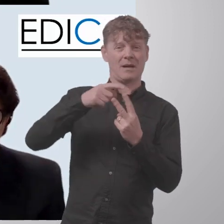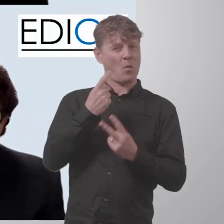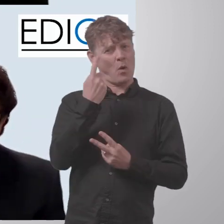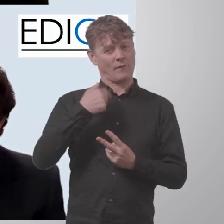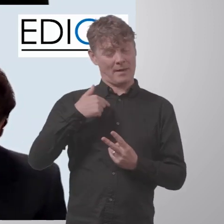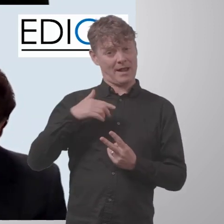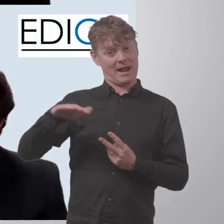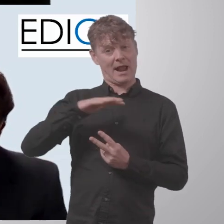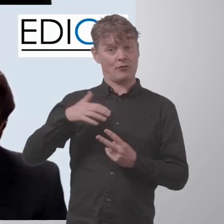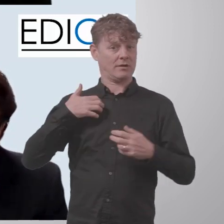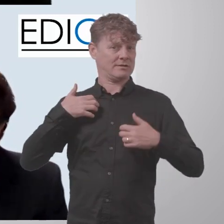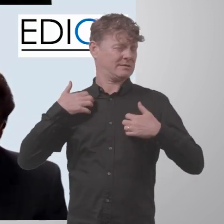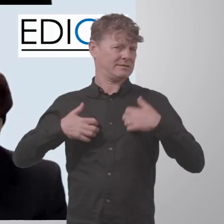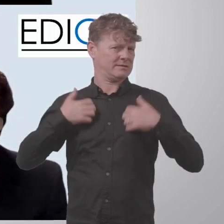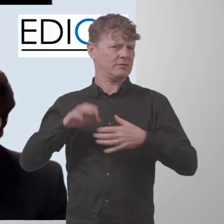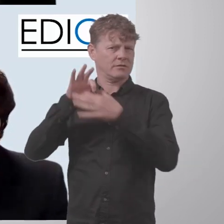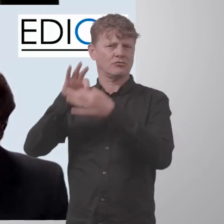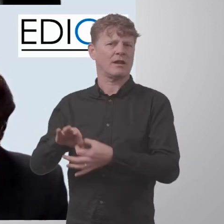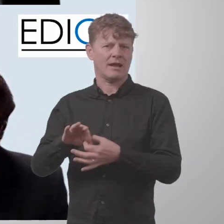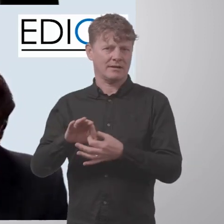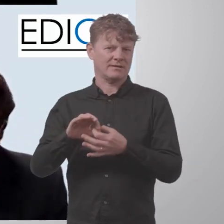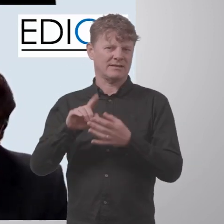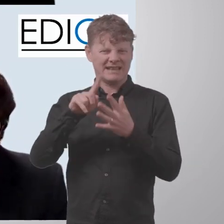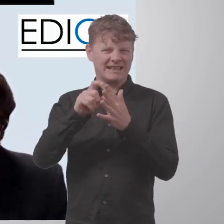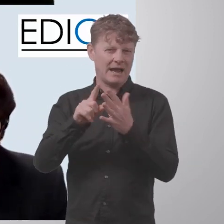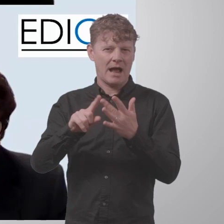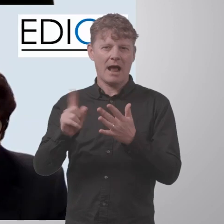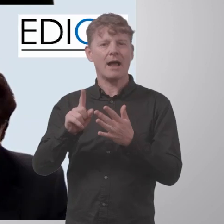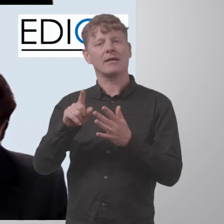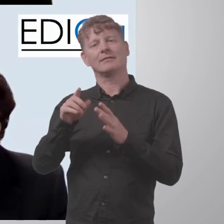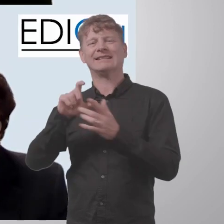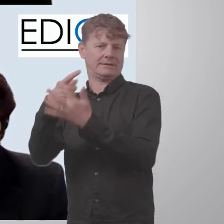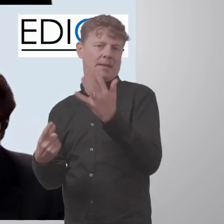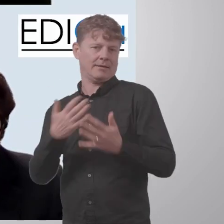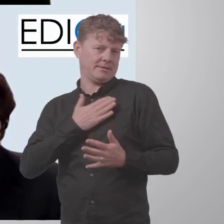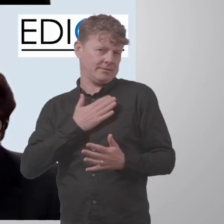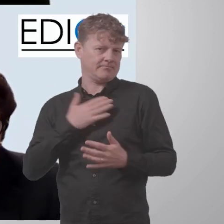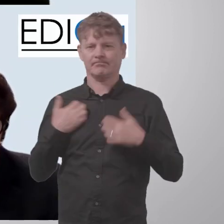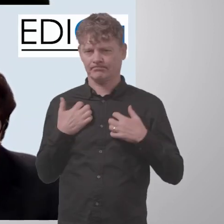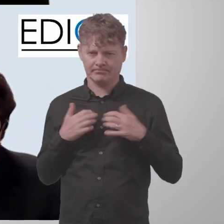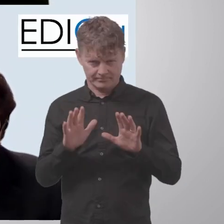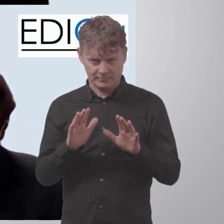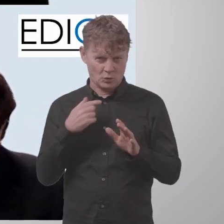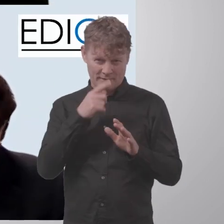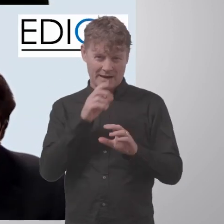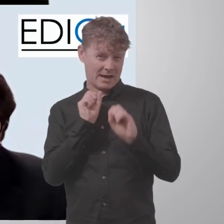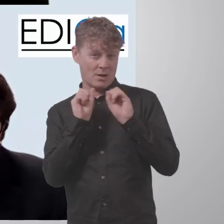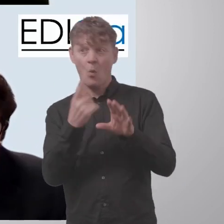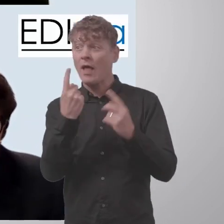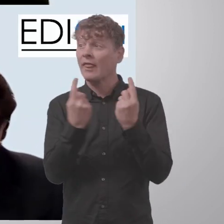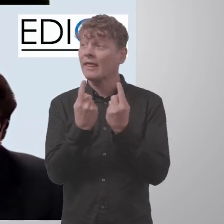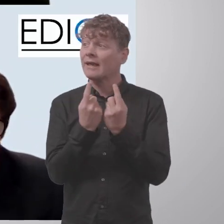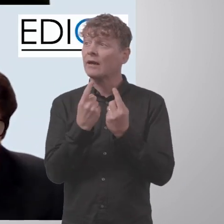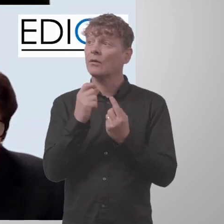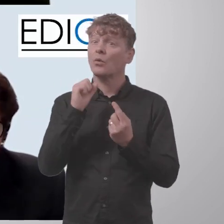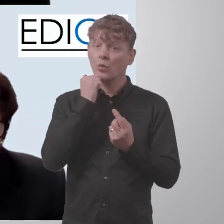to EDI relates to disability. So if I could say one thing that would make a difference in EDI